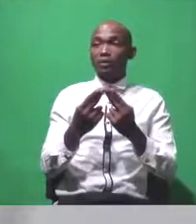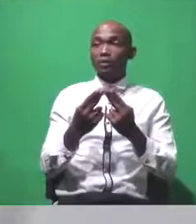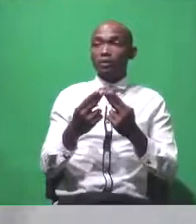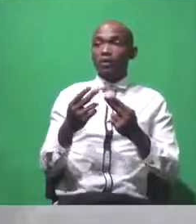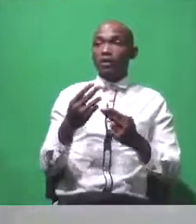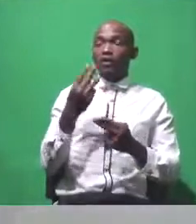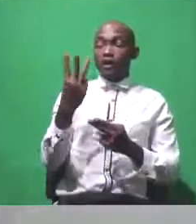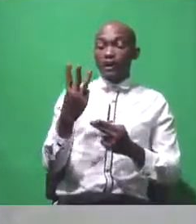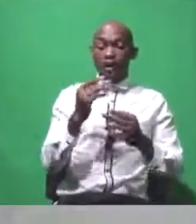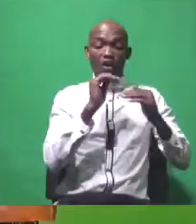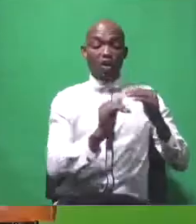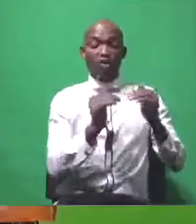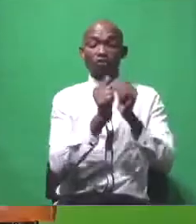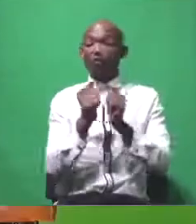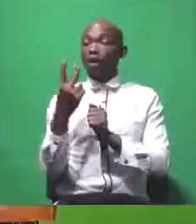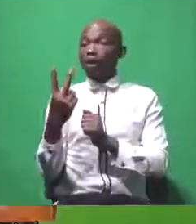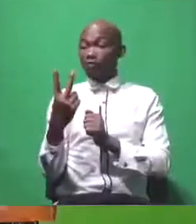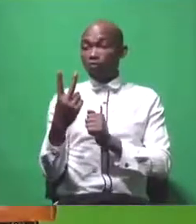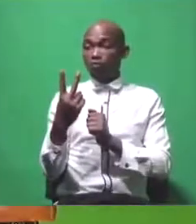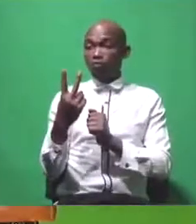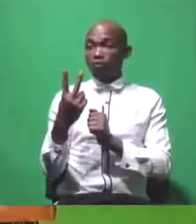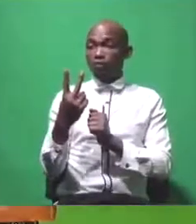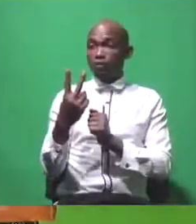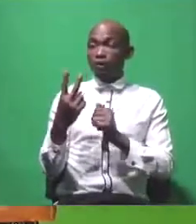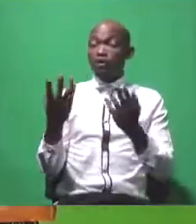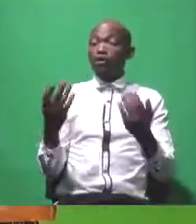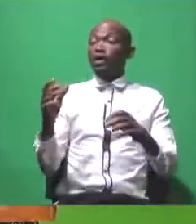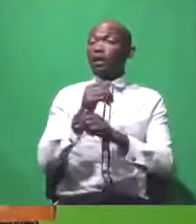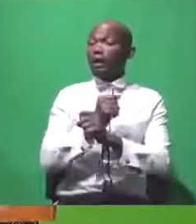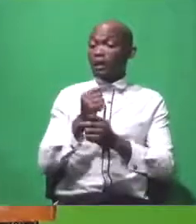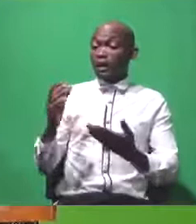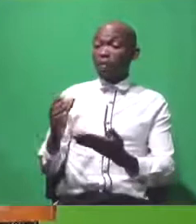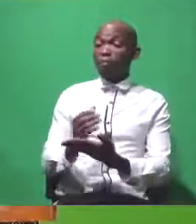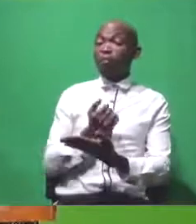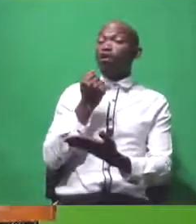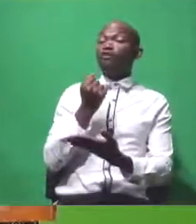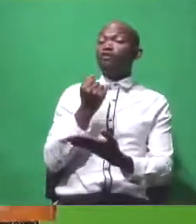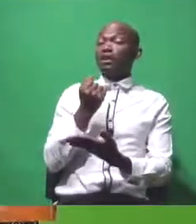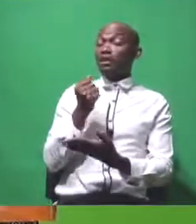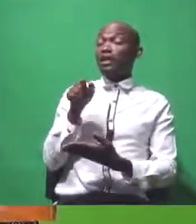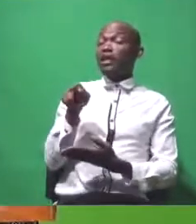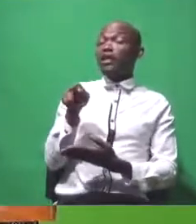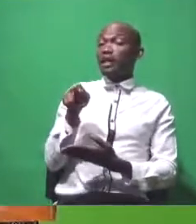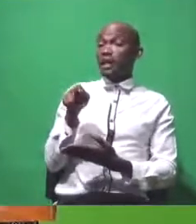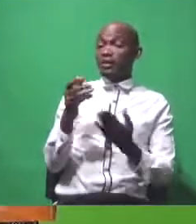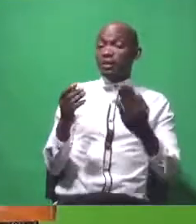12. Okay. You take the profit